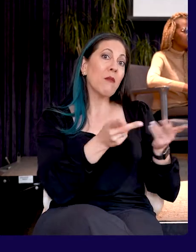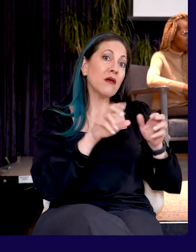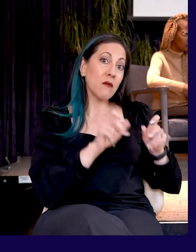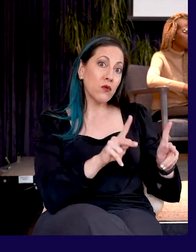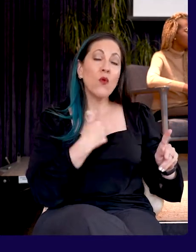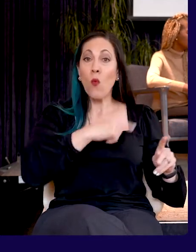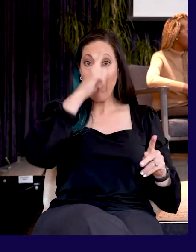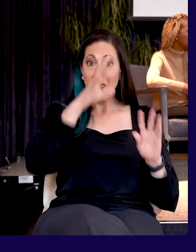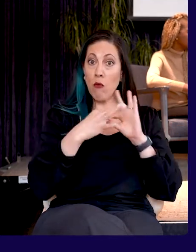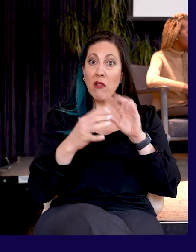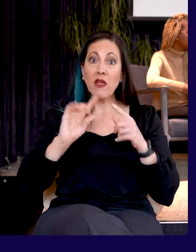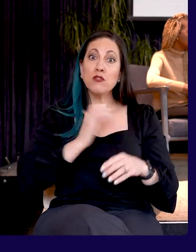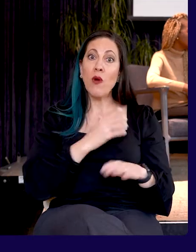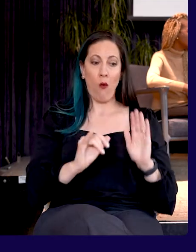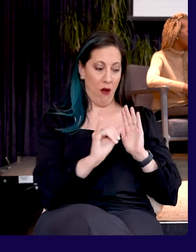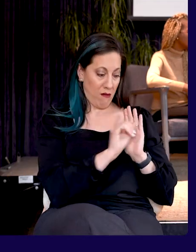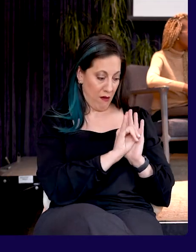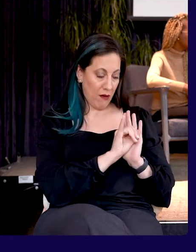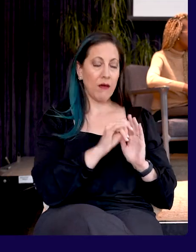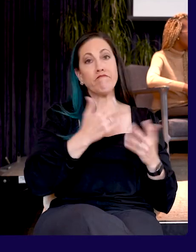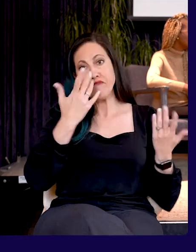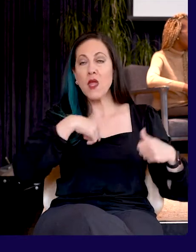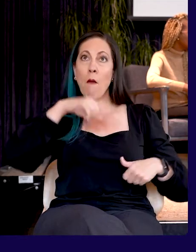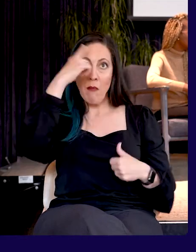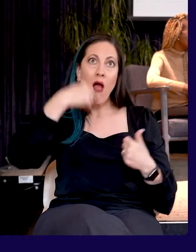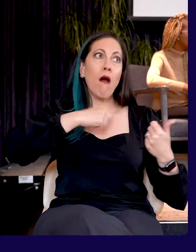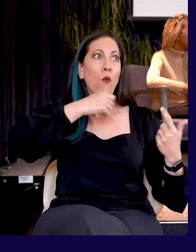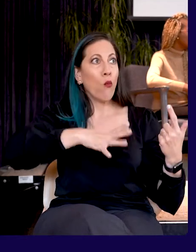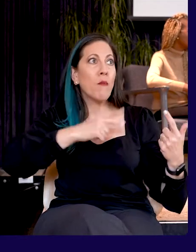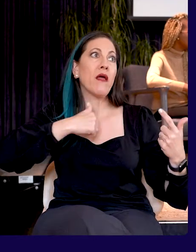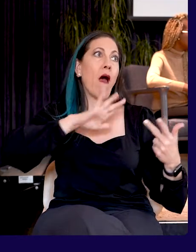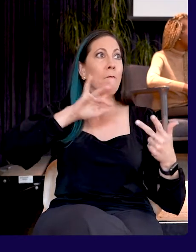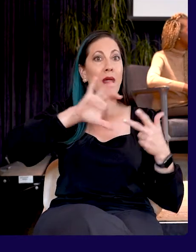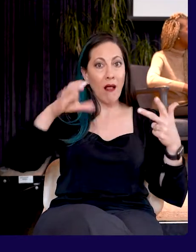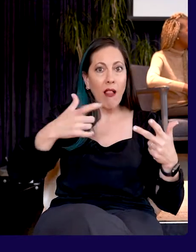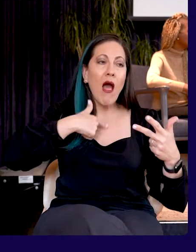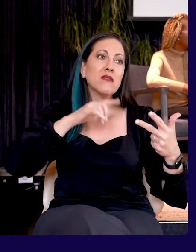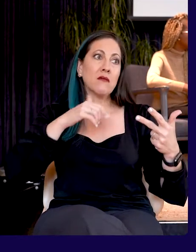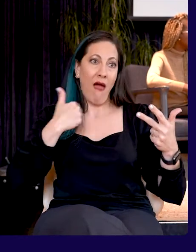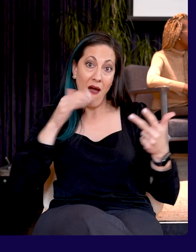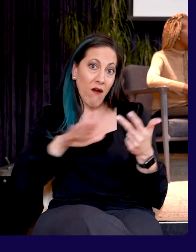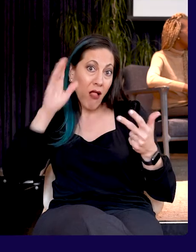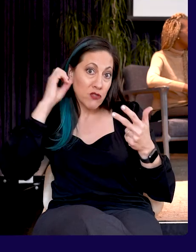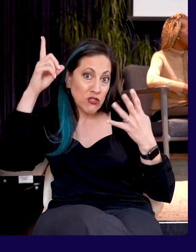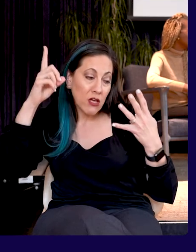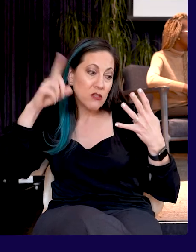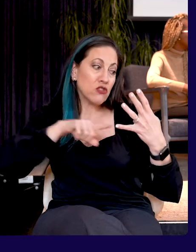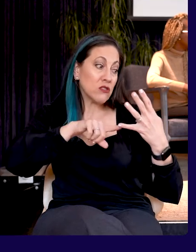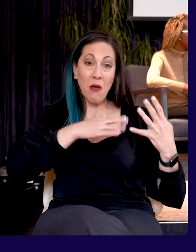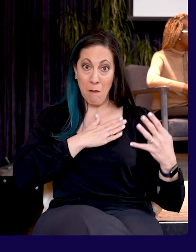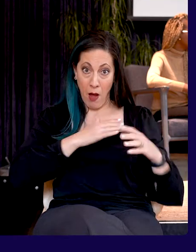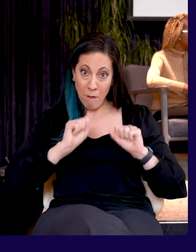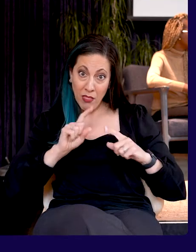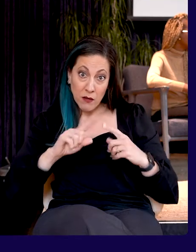opportunities. We think about it in terms of our identity. I'm Black, I'm a woman, I'm middle class, I'm college educated, but my